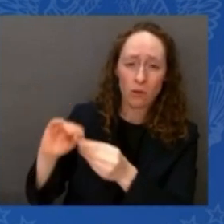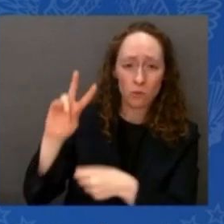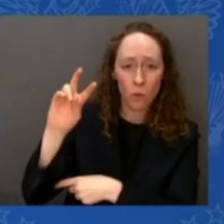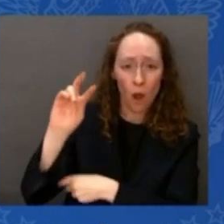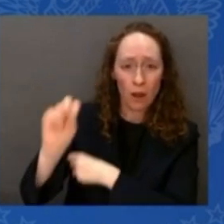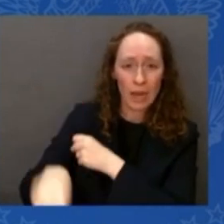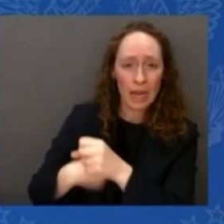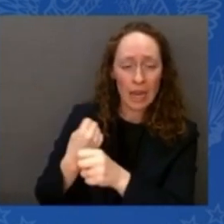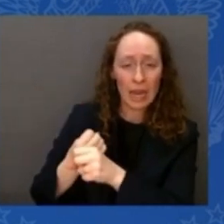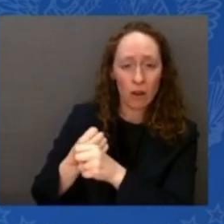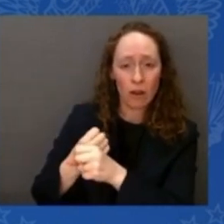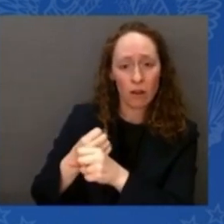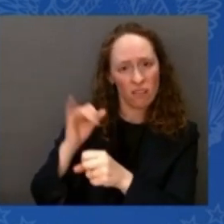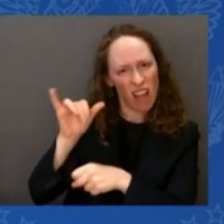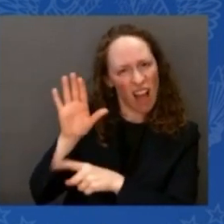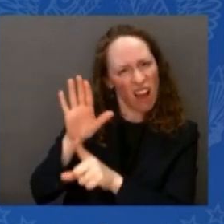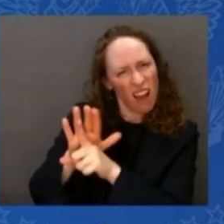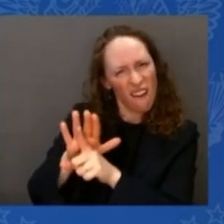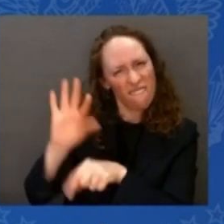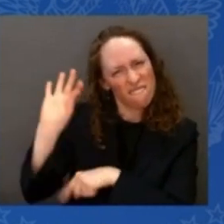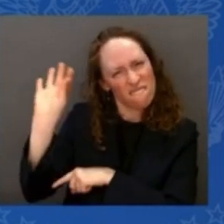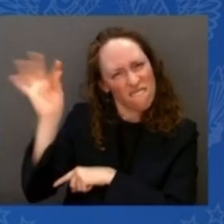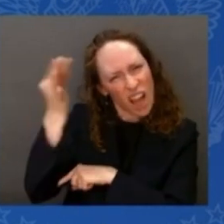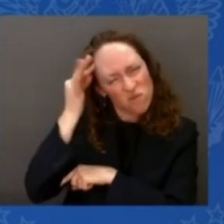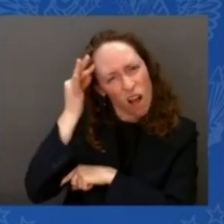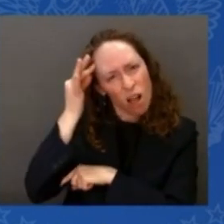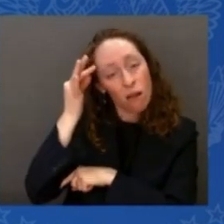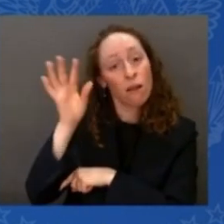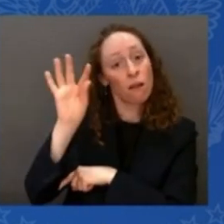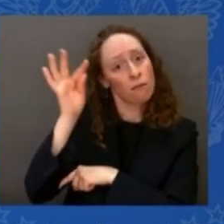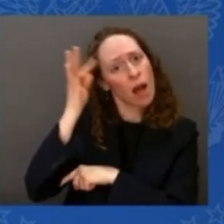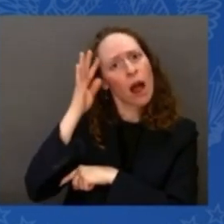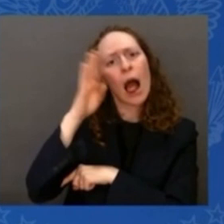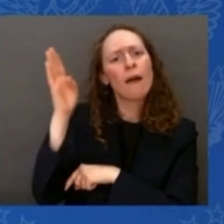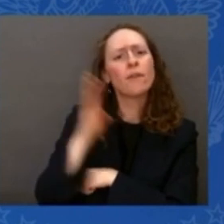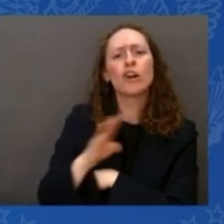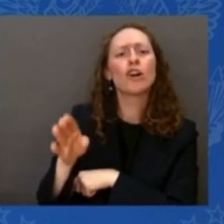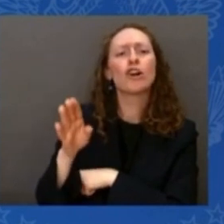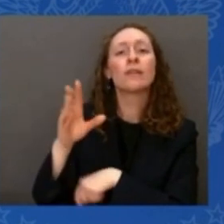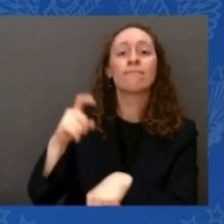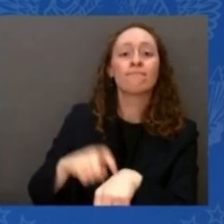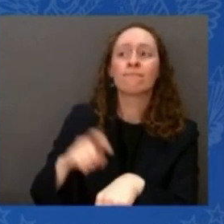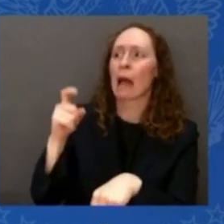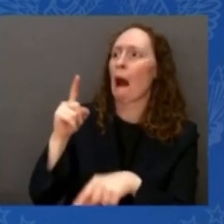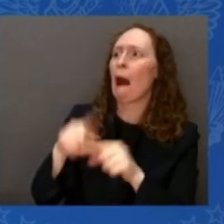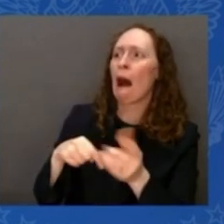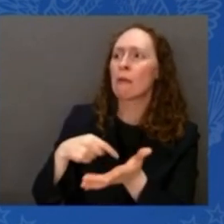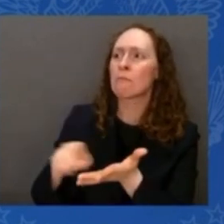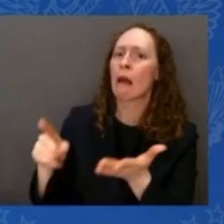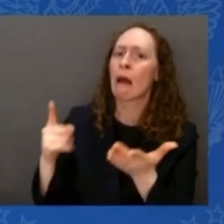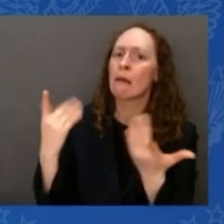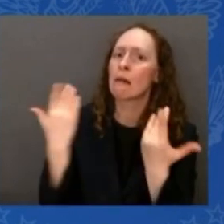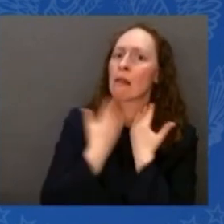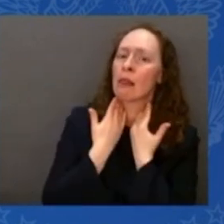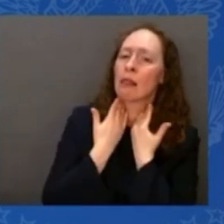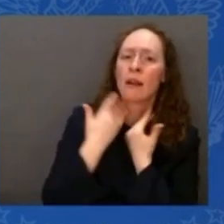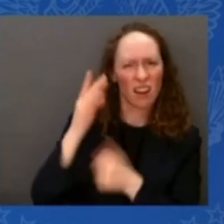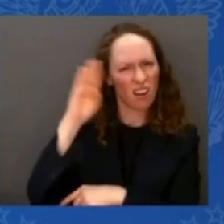never questioned our credit. And guess what? Let's remember, the last administration increased the federal